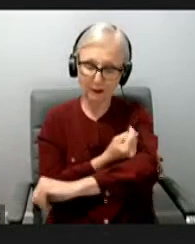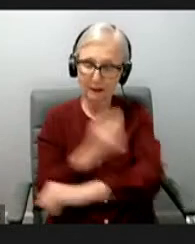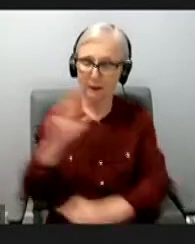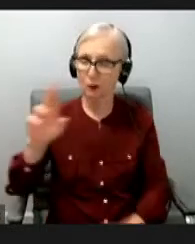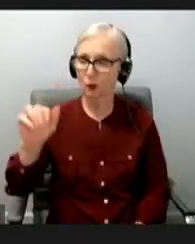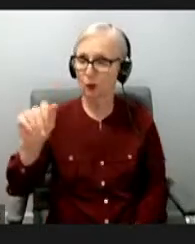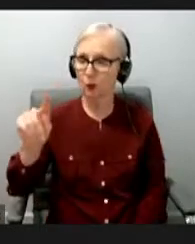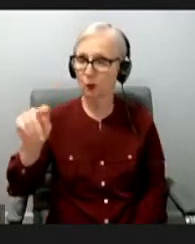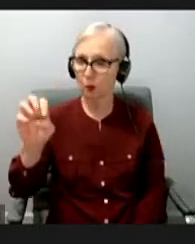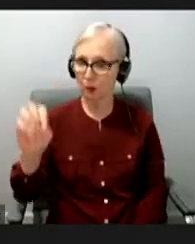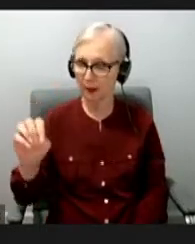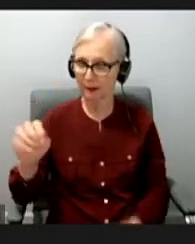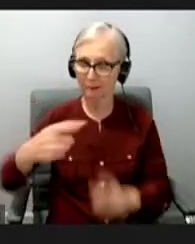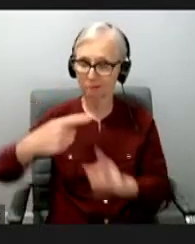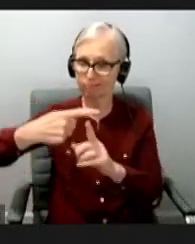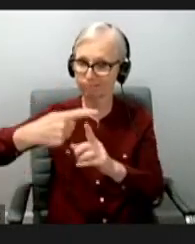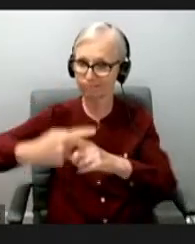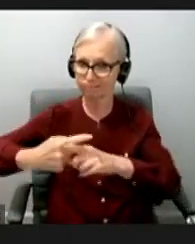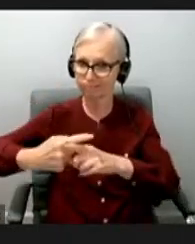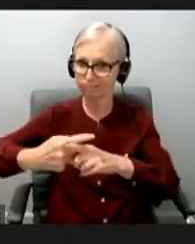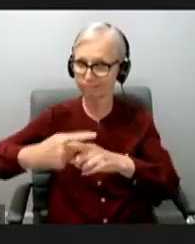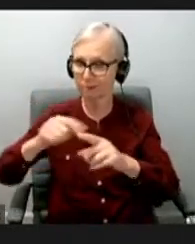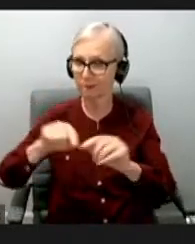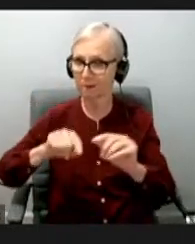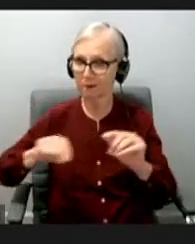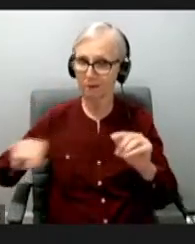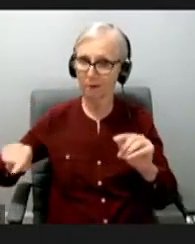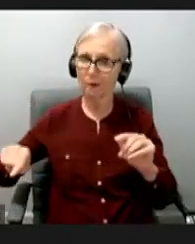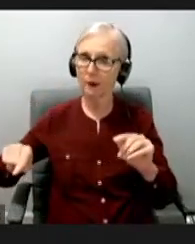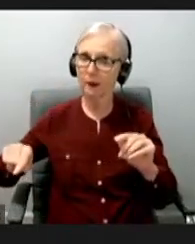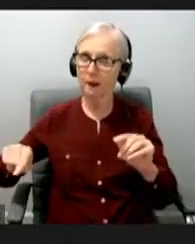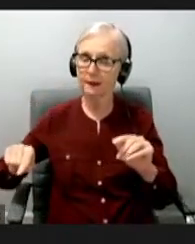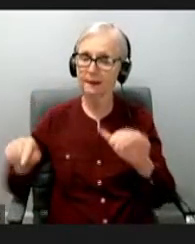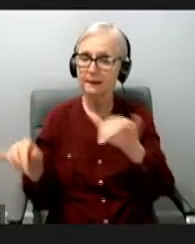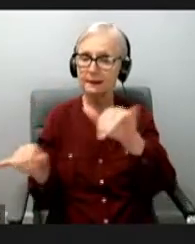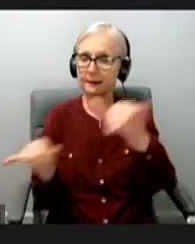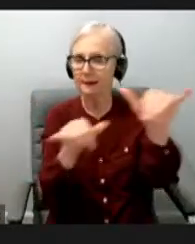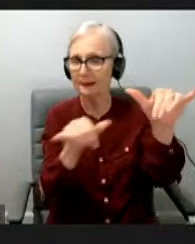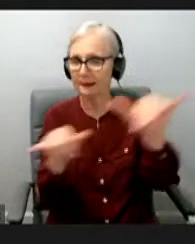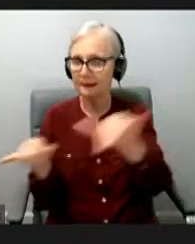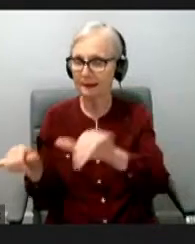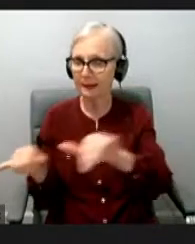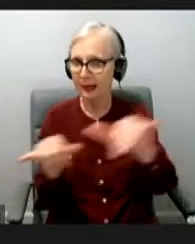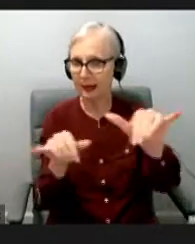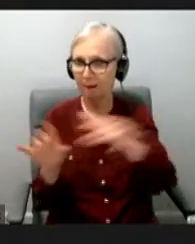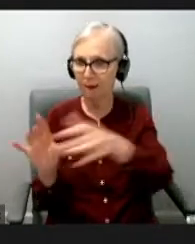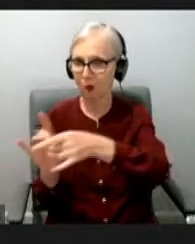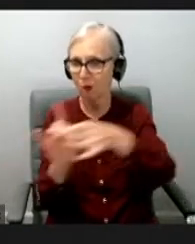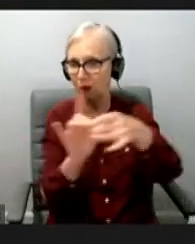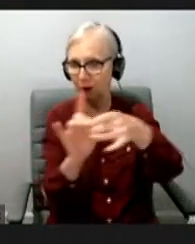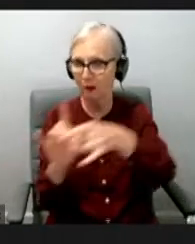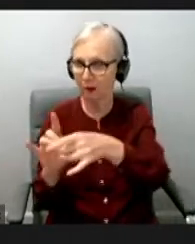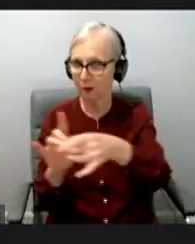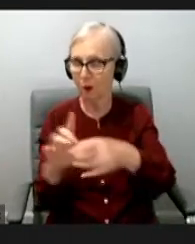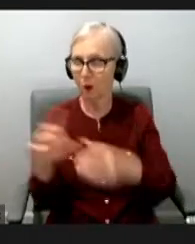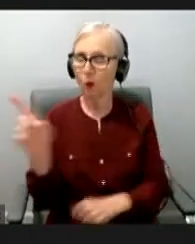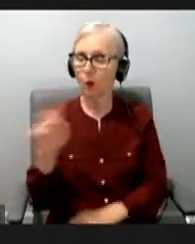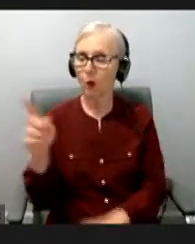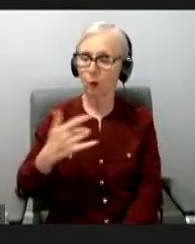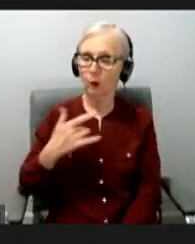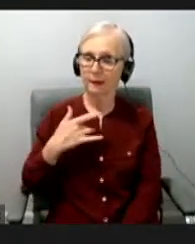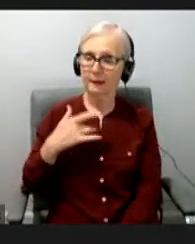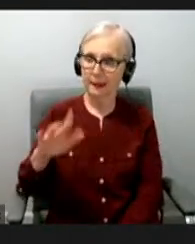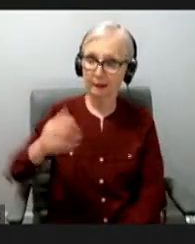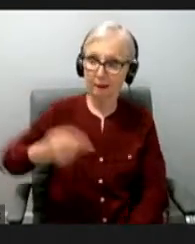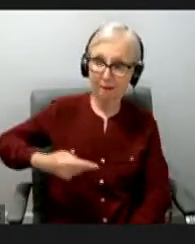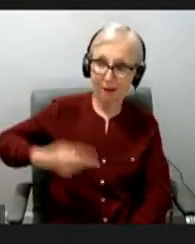on the x-axis along the bottom there. And so what you see is the same correlation that we see in all age groups, which is where we tend to have